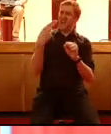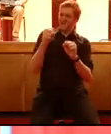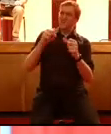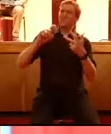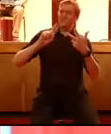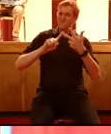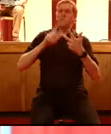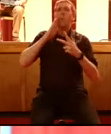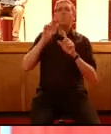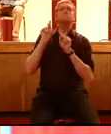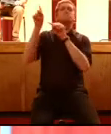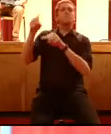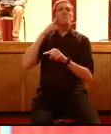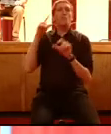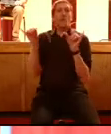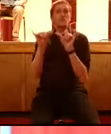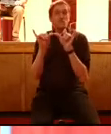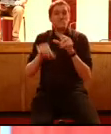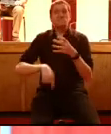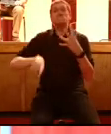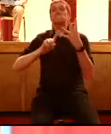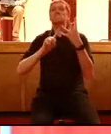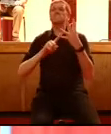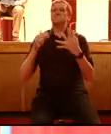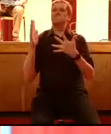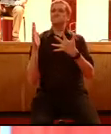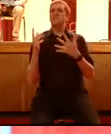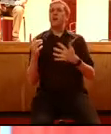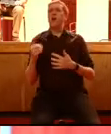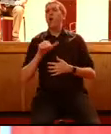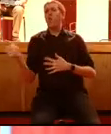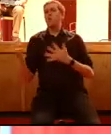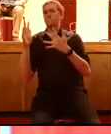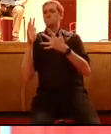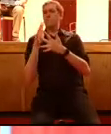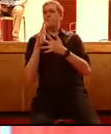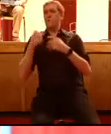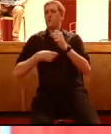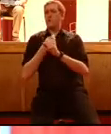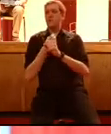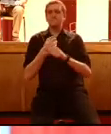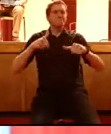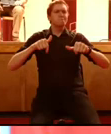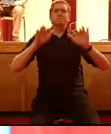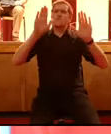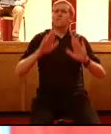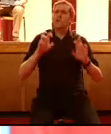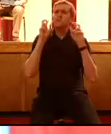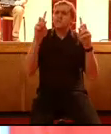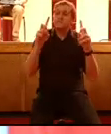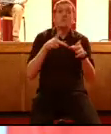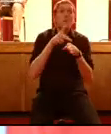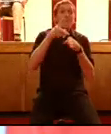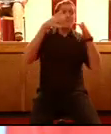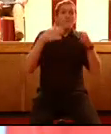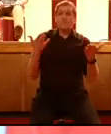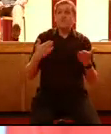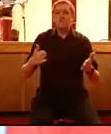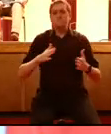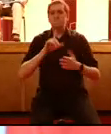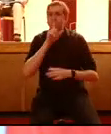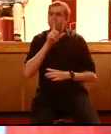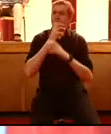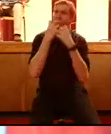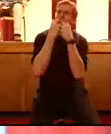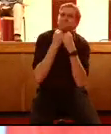into engineering, and a sophomore. This is a great place to get an education. Work with professionals that truly care about your